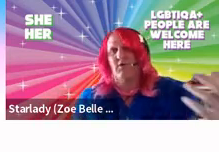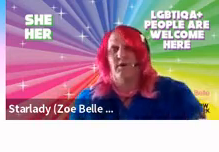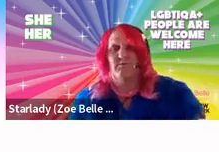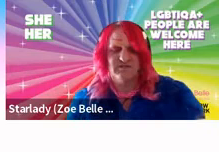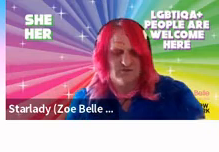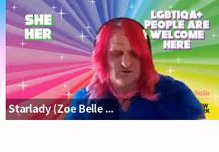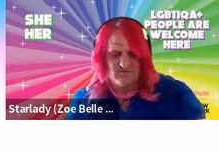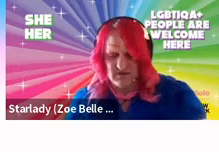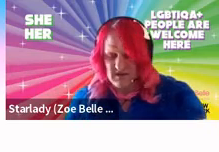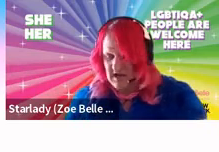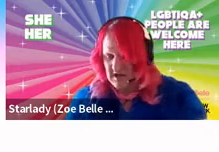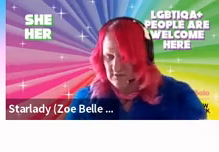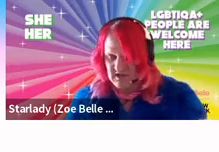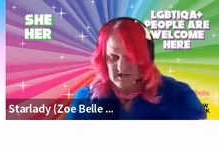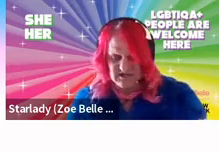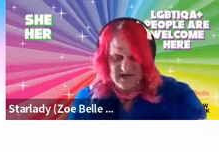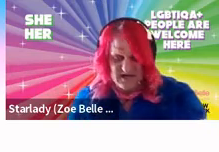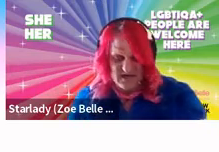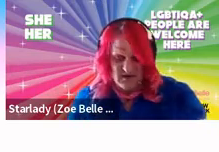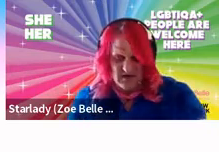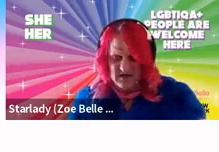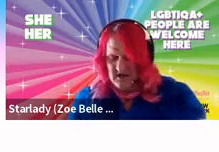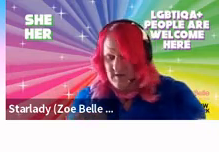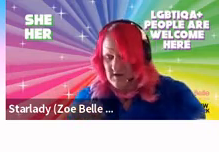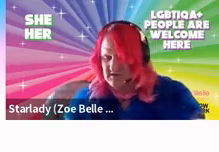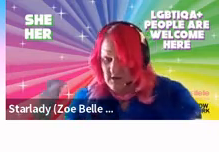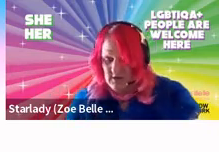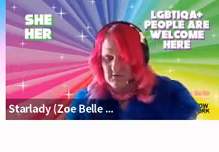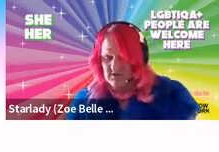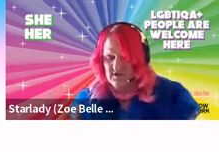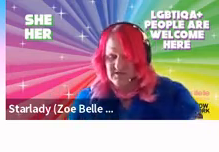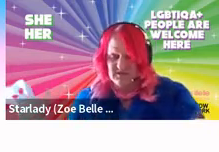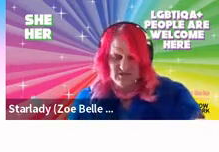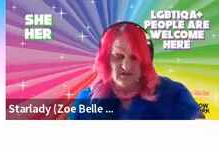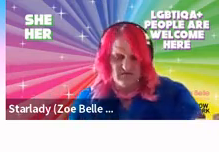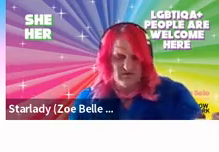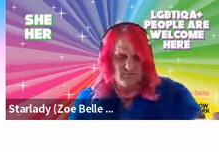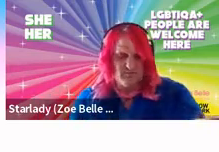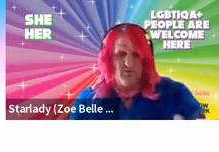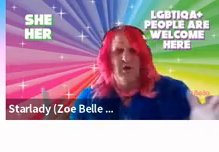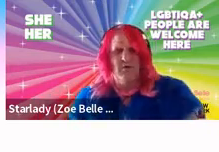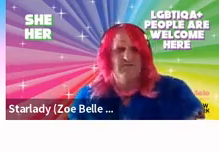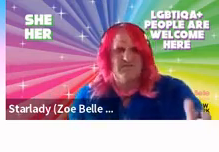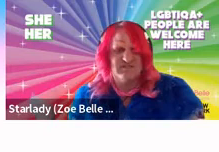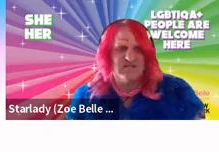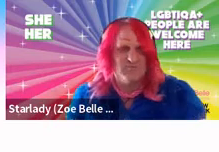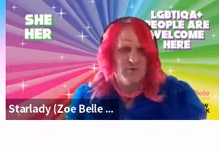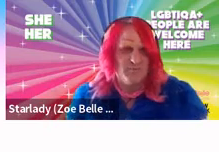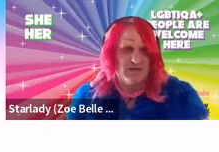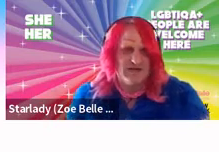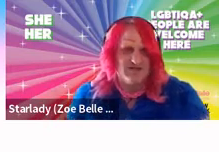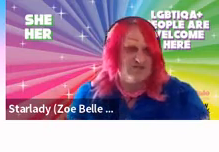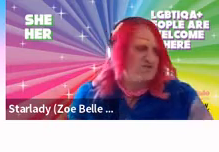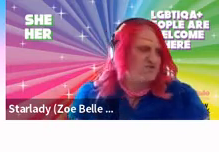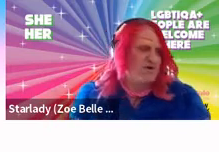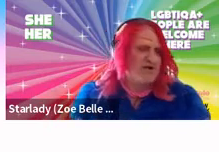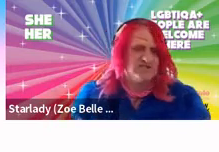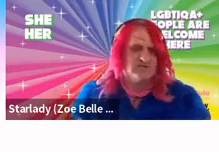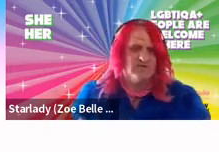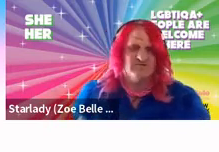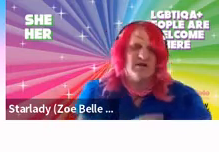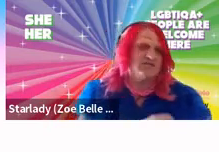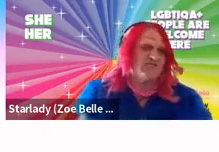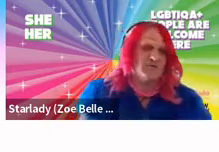people. But when we sort of look at data in and amongst older trans and gender diverse people, we often see the populations